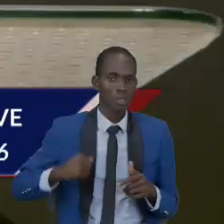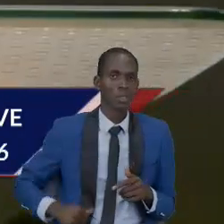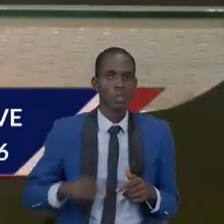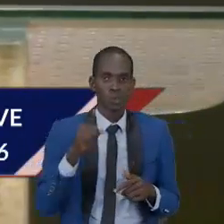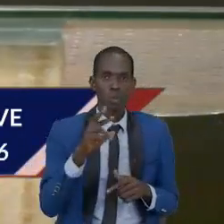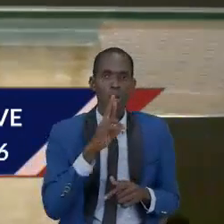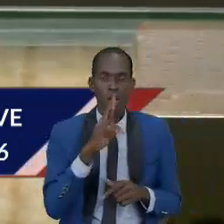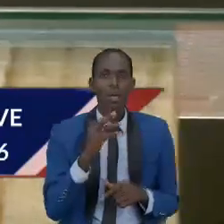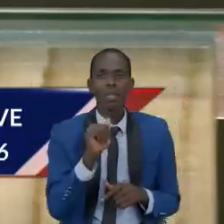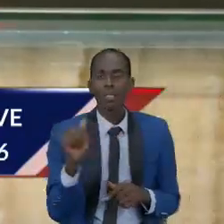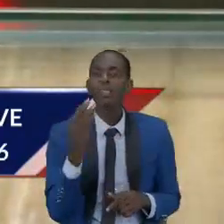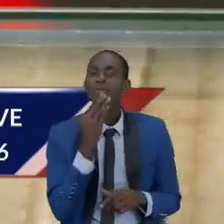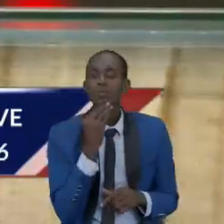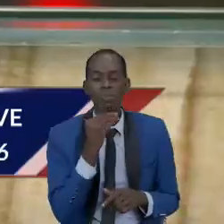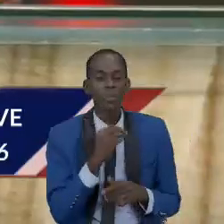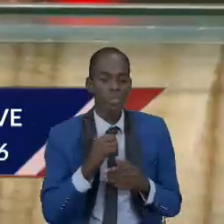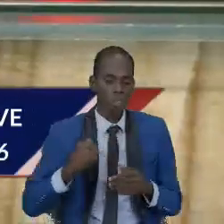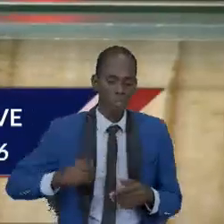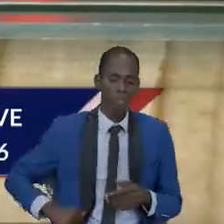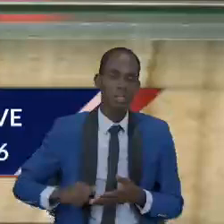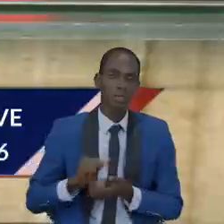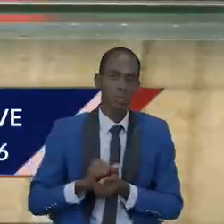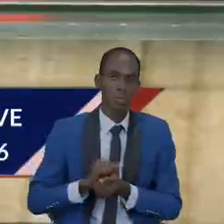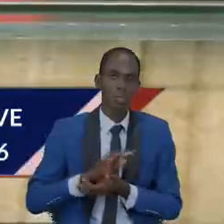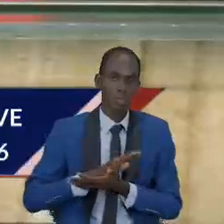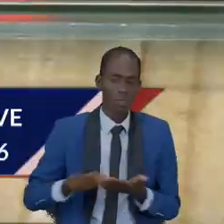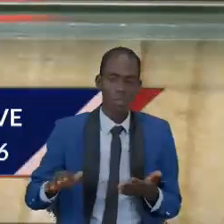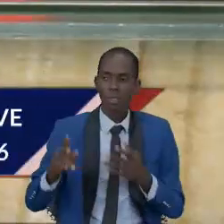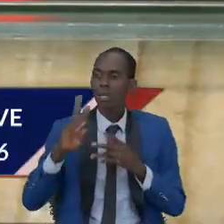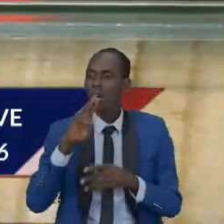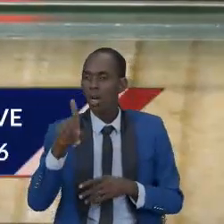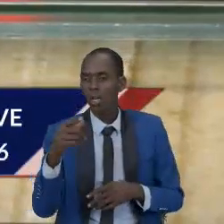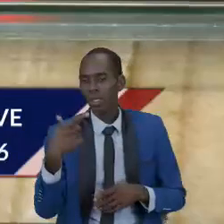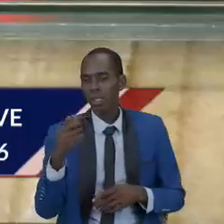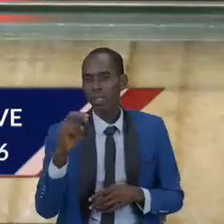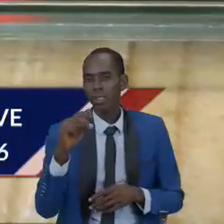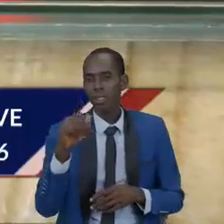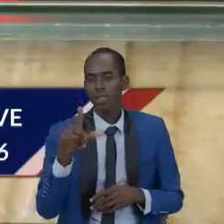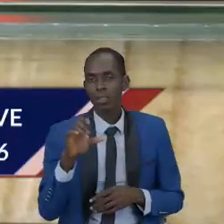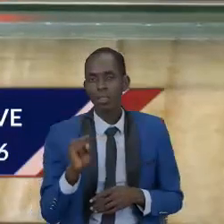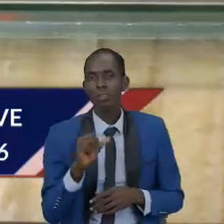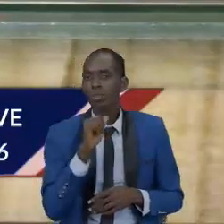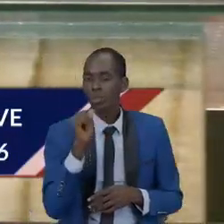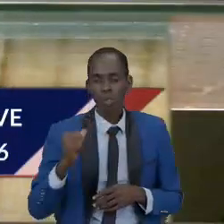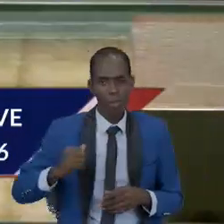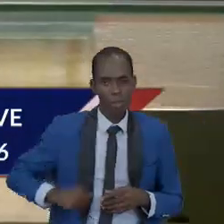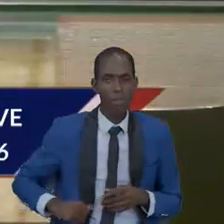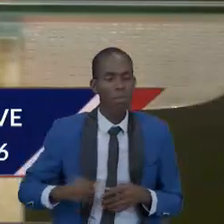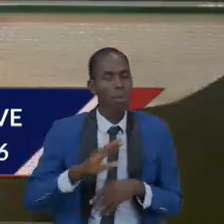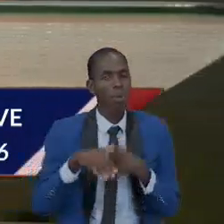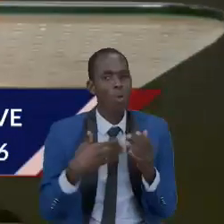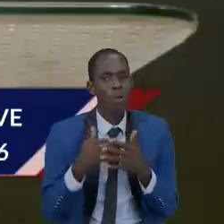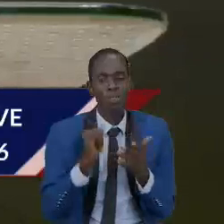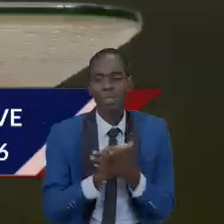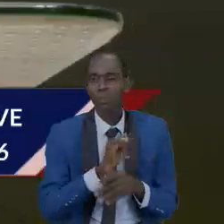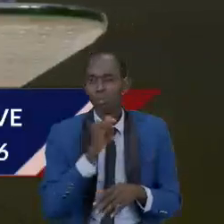Jew, circumcised. You are a Gentile, not circumcised. All that does not matter. You have come to